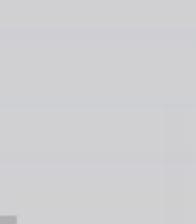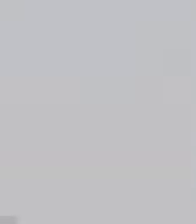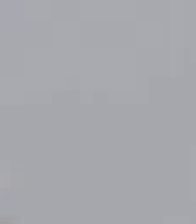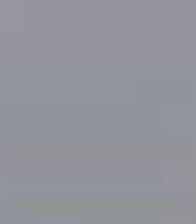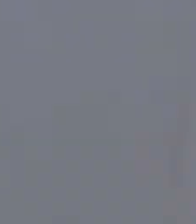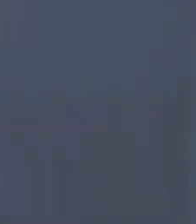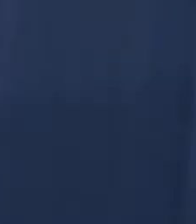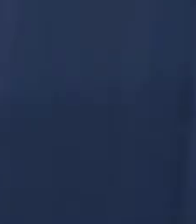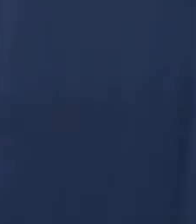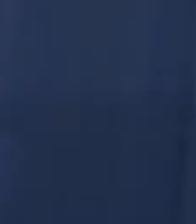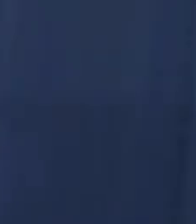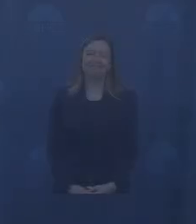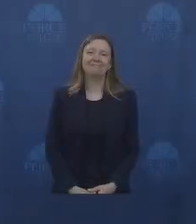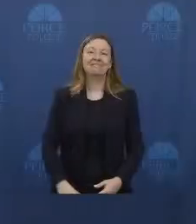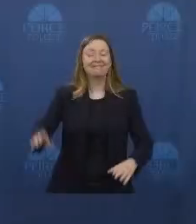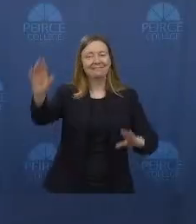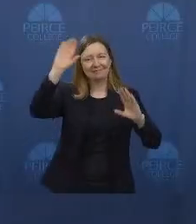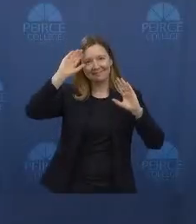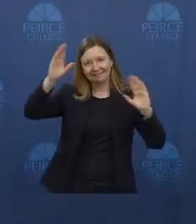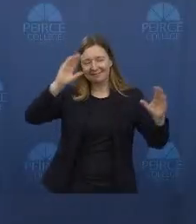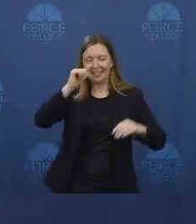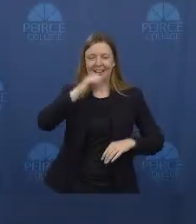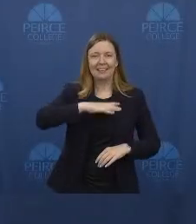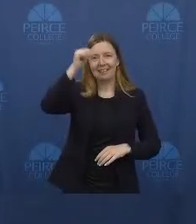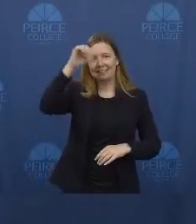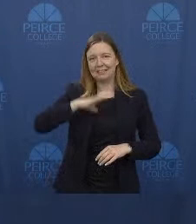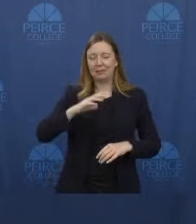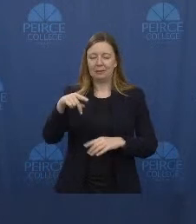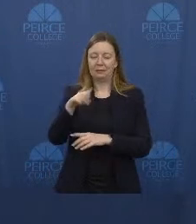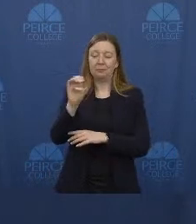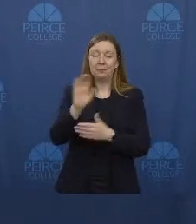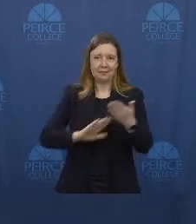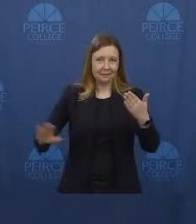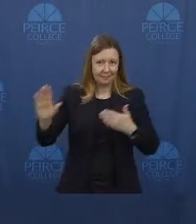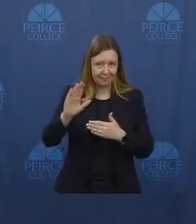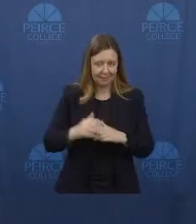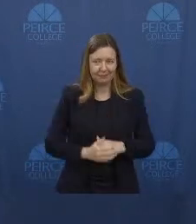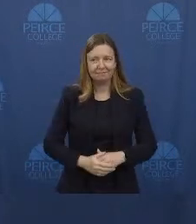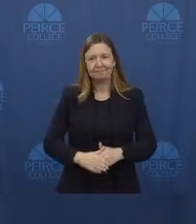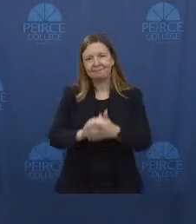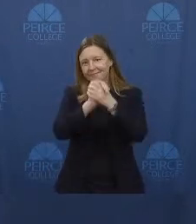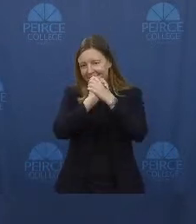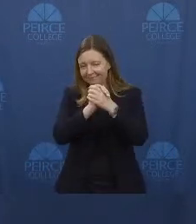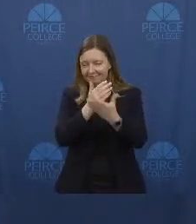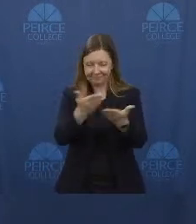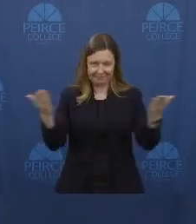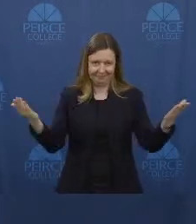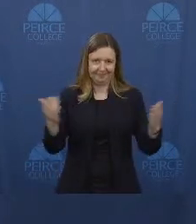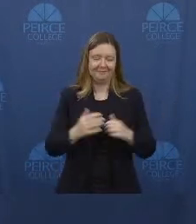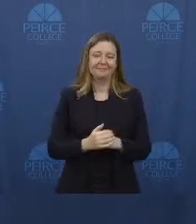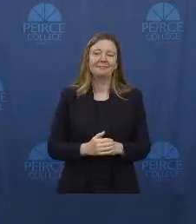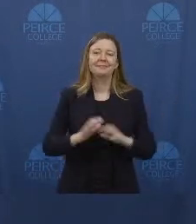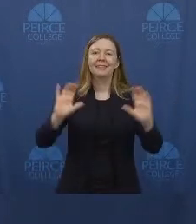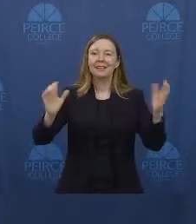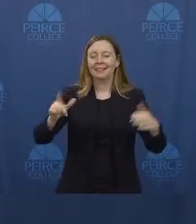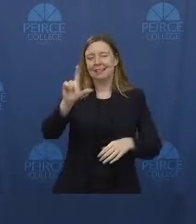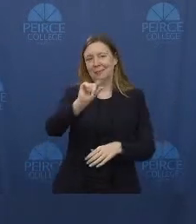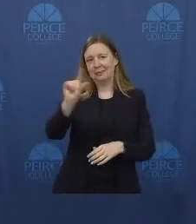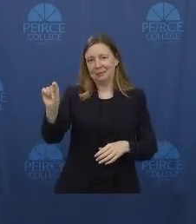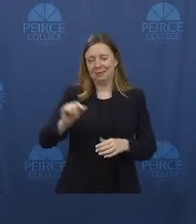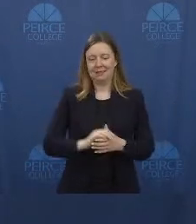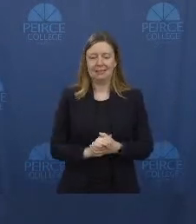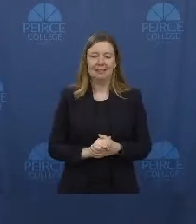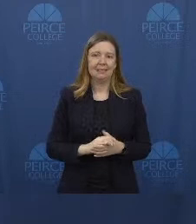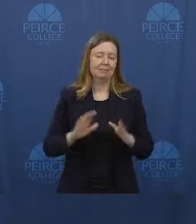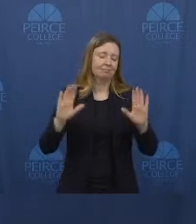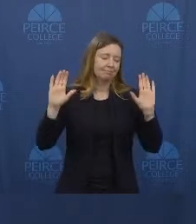All right. Hello, ladies and gentlemen of Peirce College. Congratulations to you, the class of 2020, on